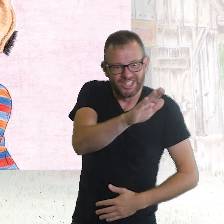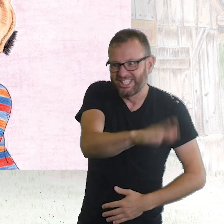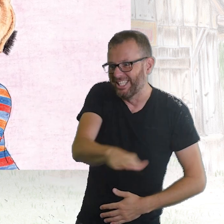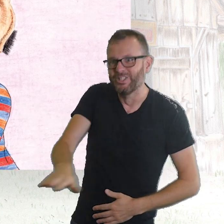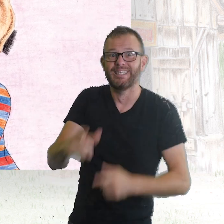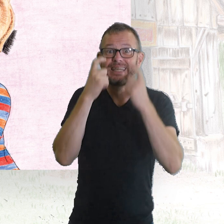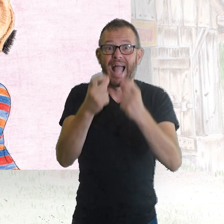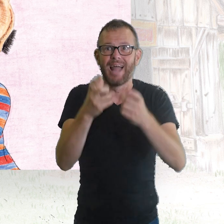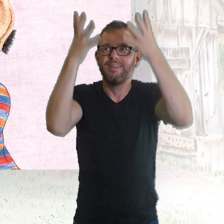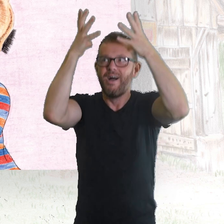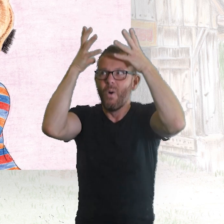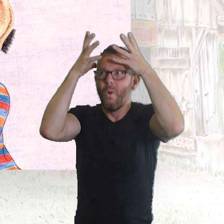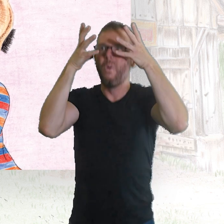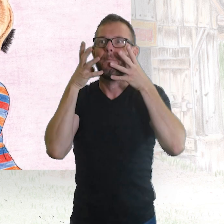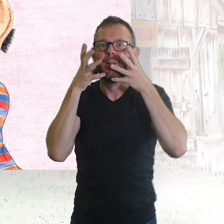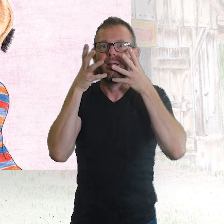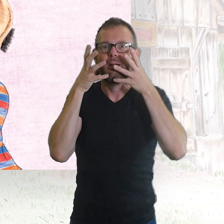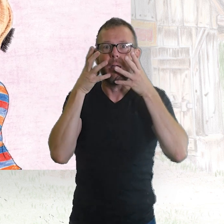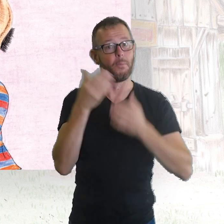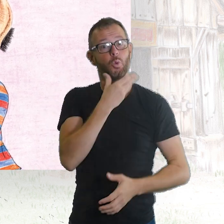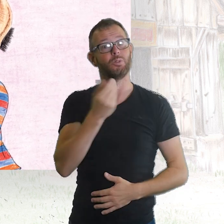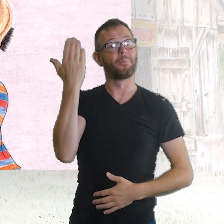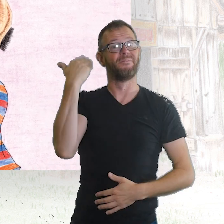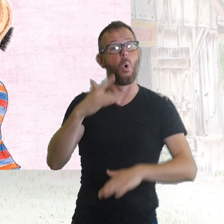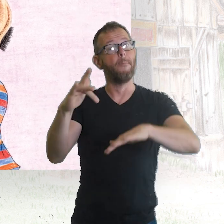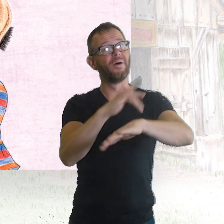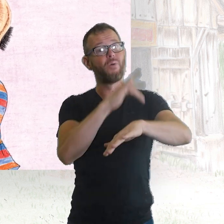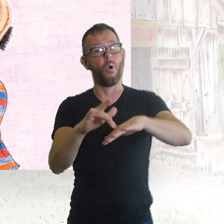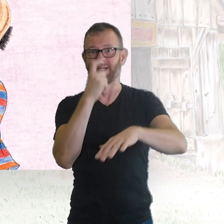Children can wear headdresses used in the performance.